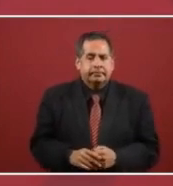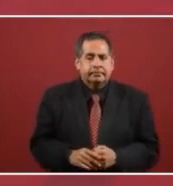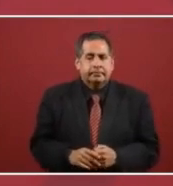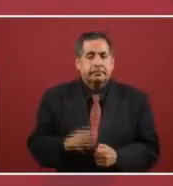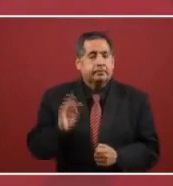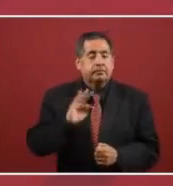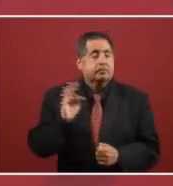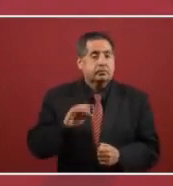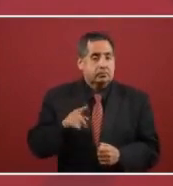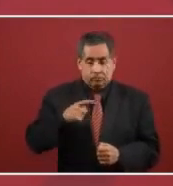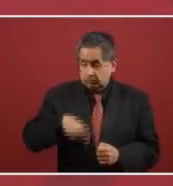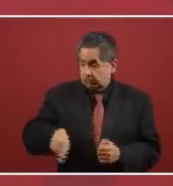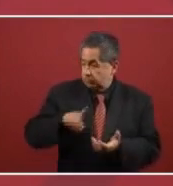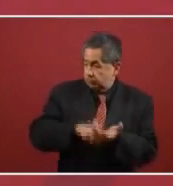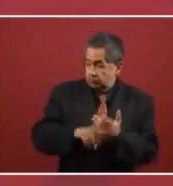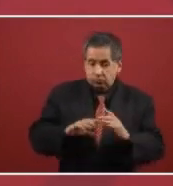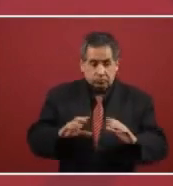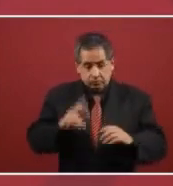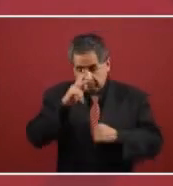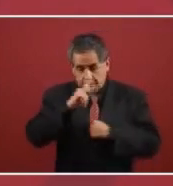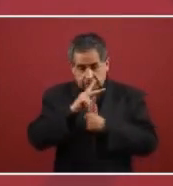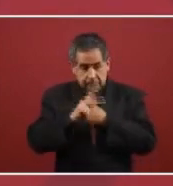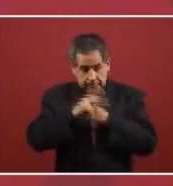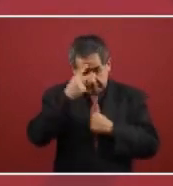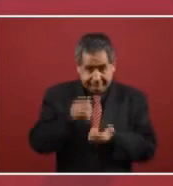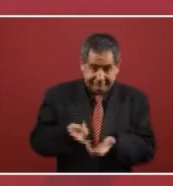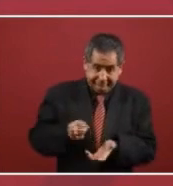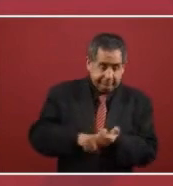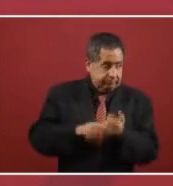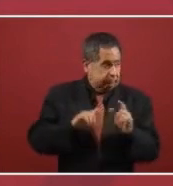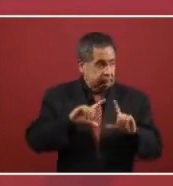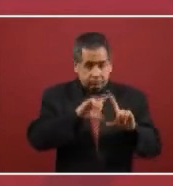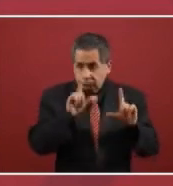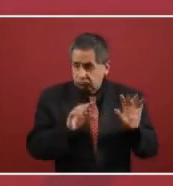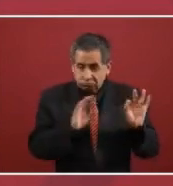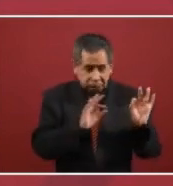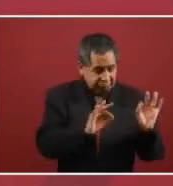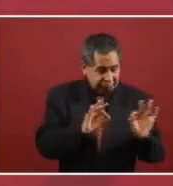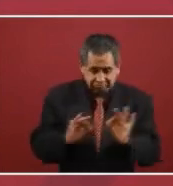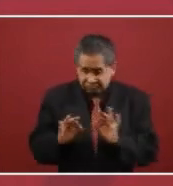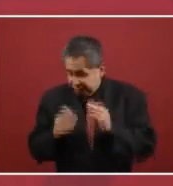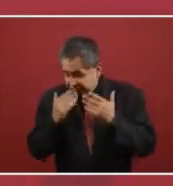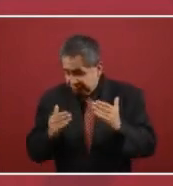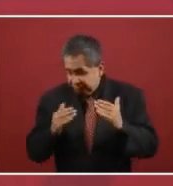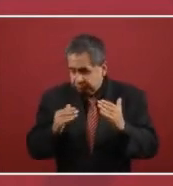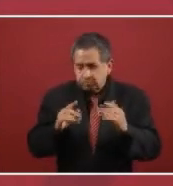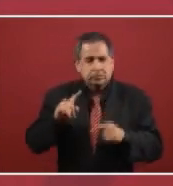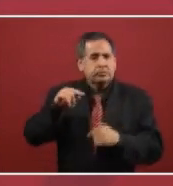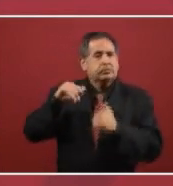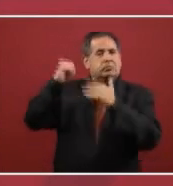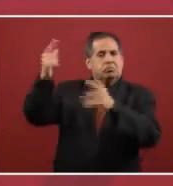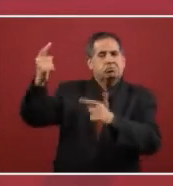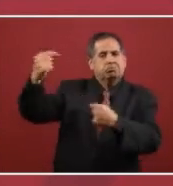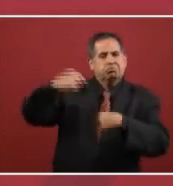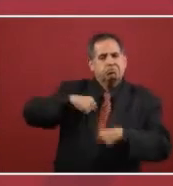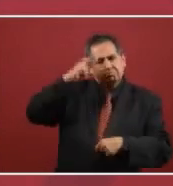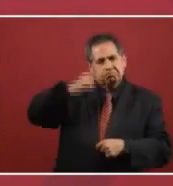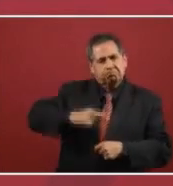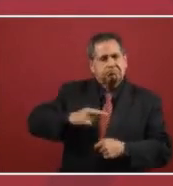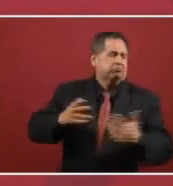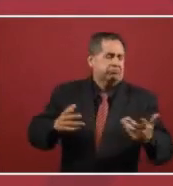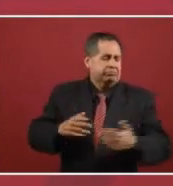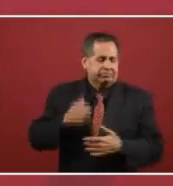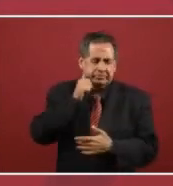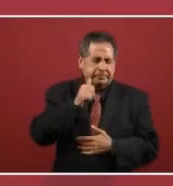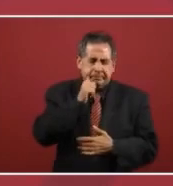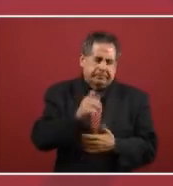nos va bien because if things go en well México, in Mexico, nos van a respetar afuera. they will respect us Siempre.